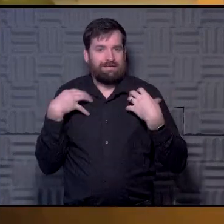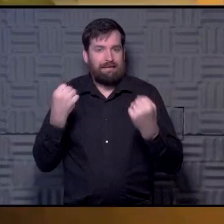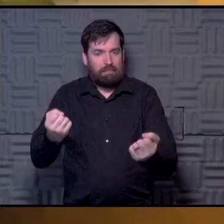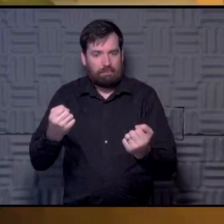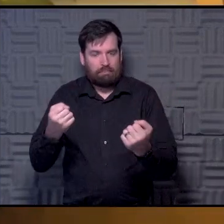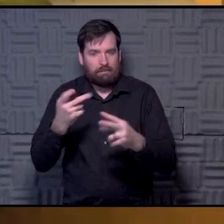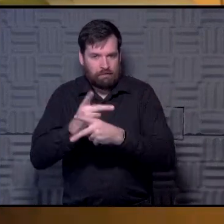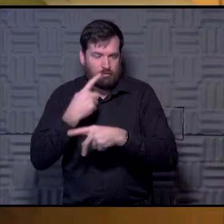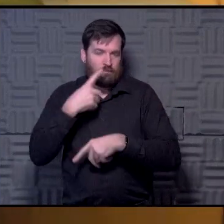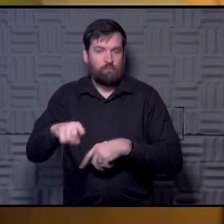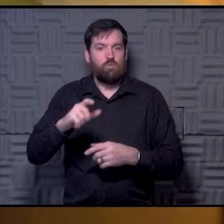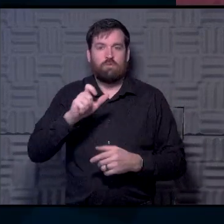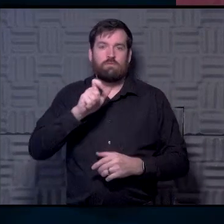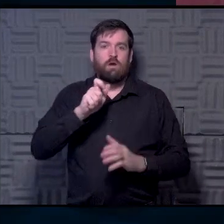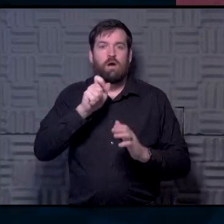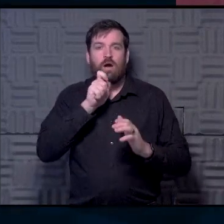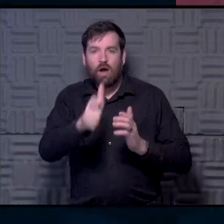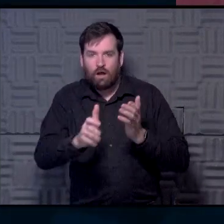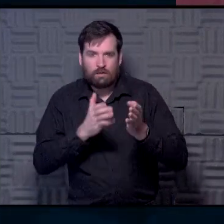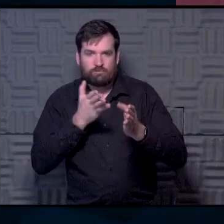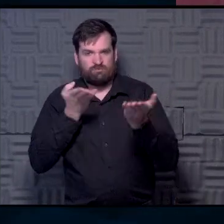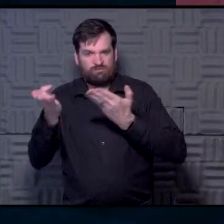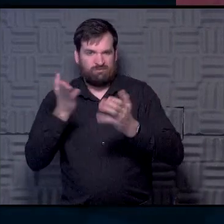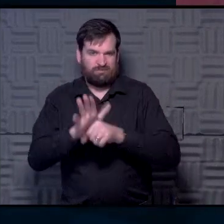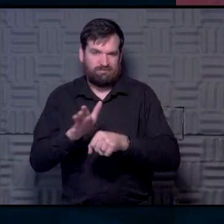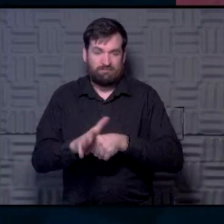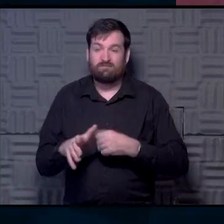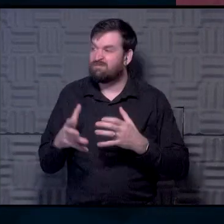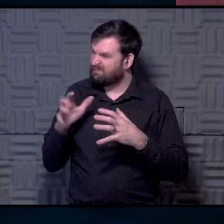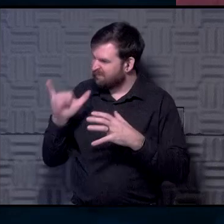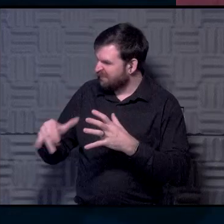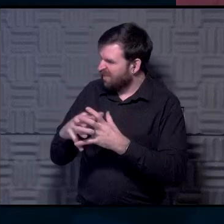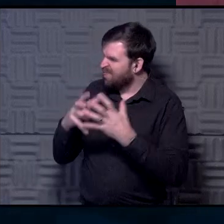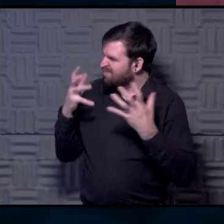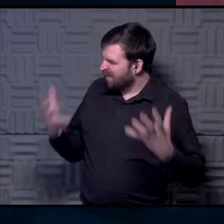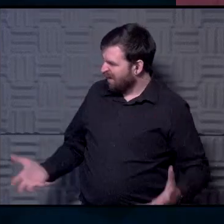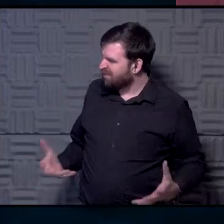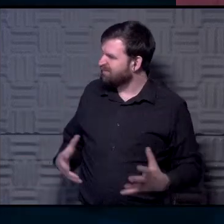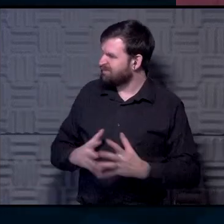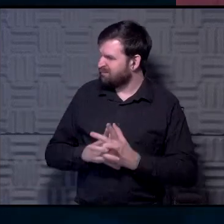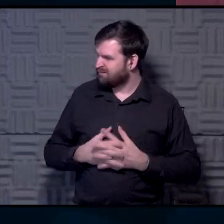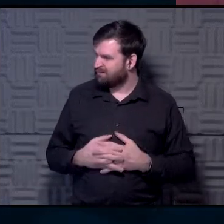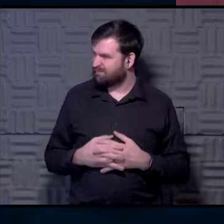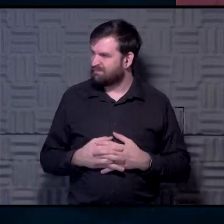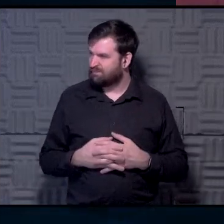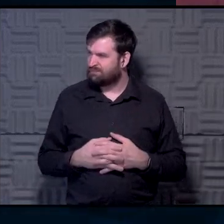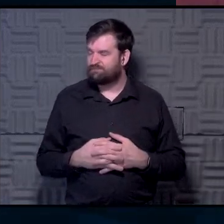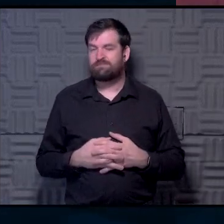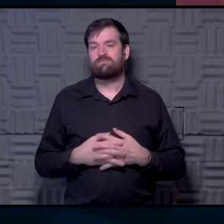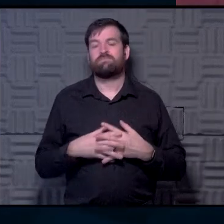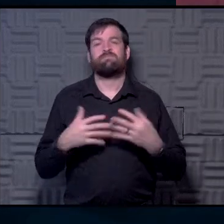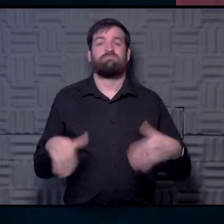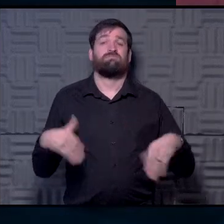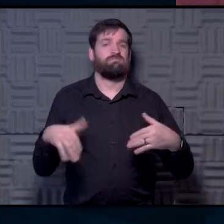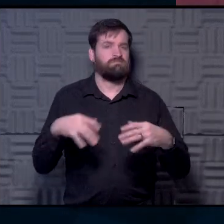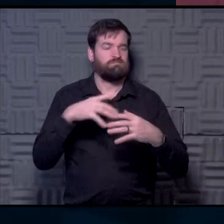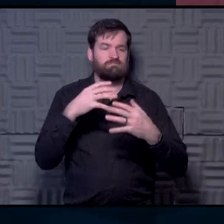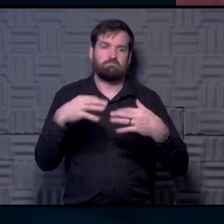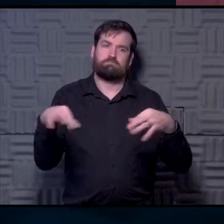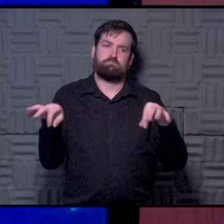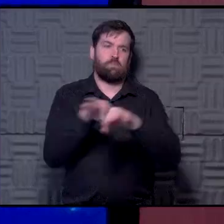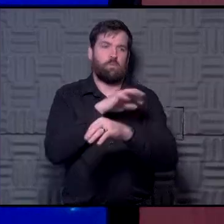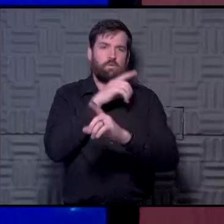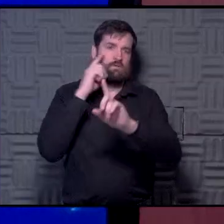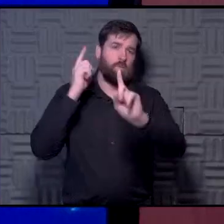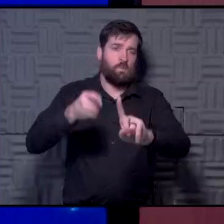in our service area. That was a lot right there. That is an especially important mission at